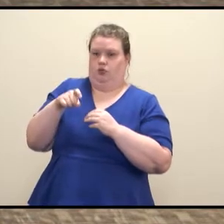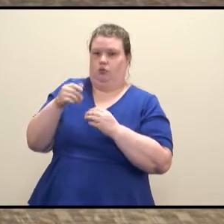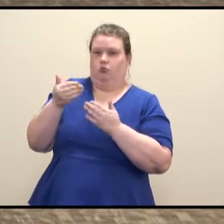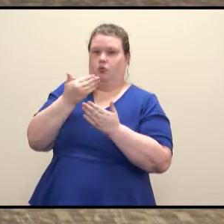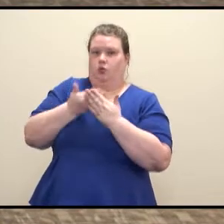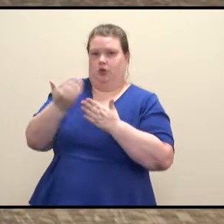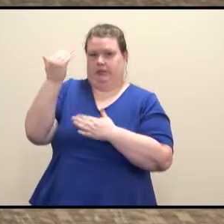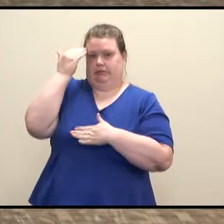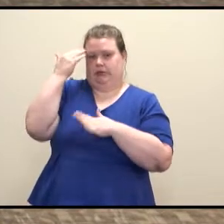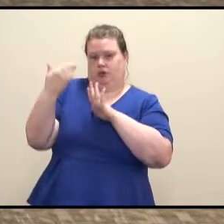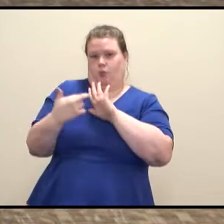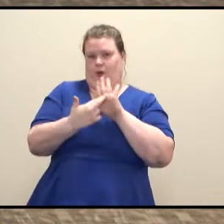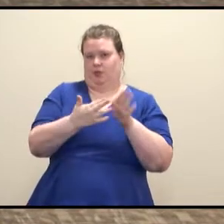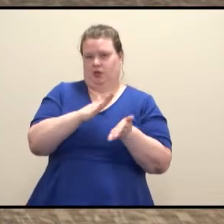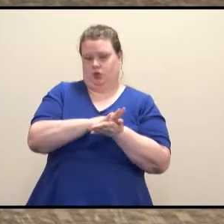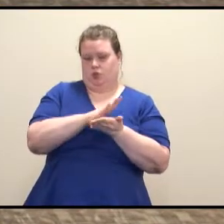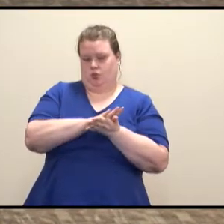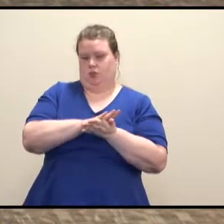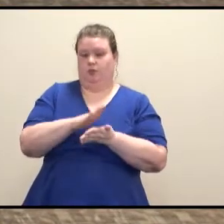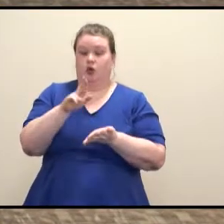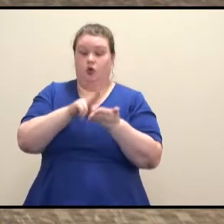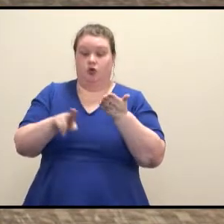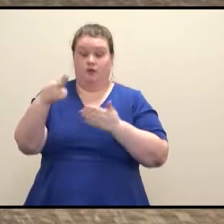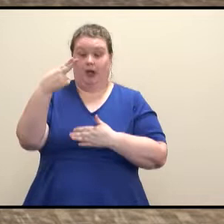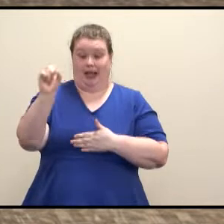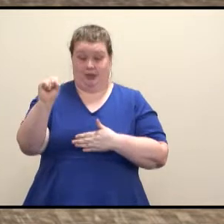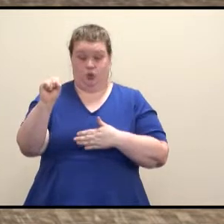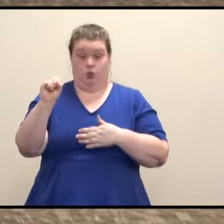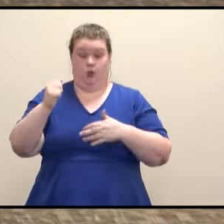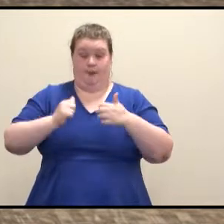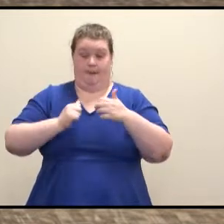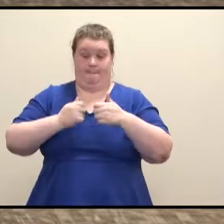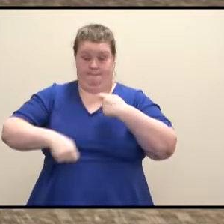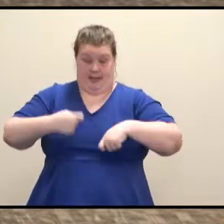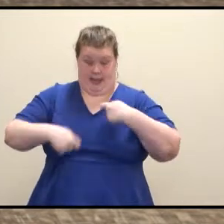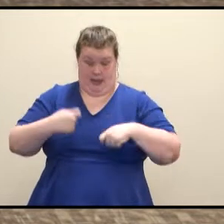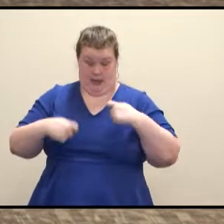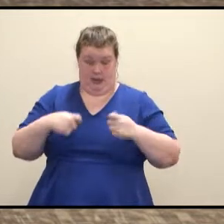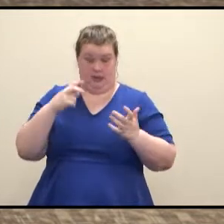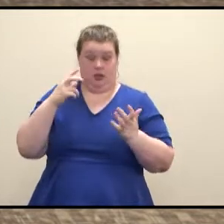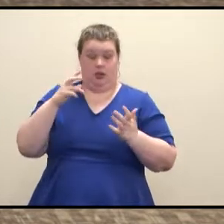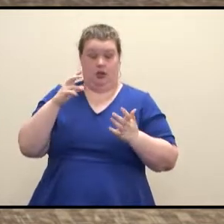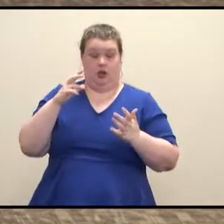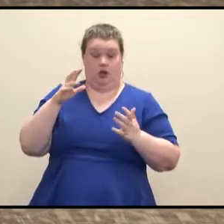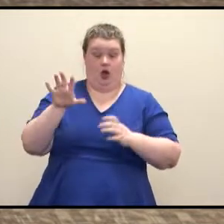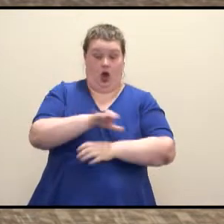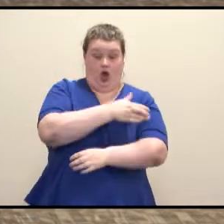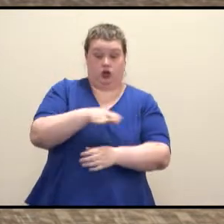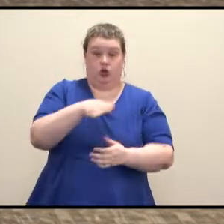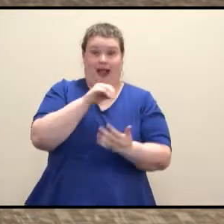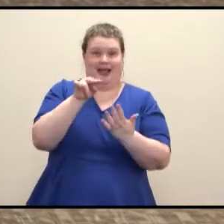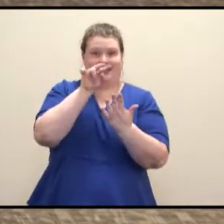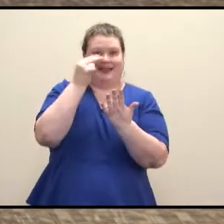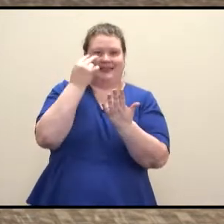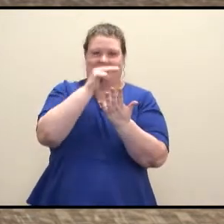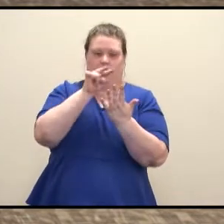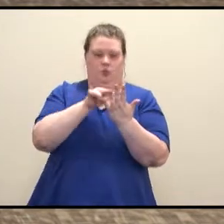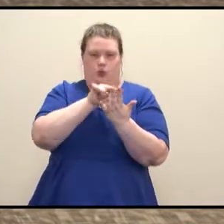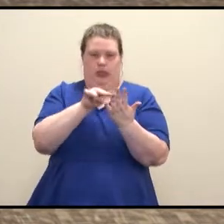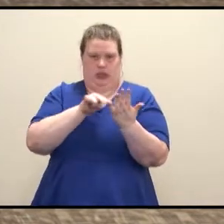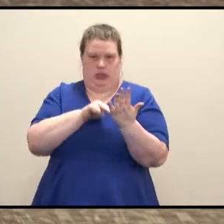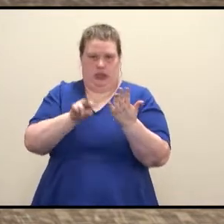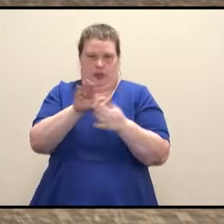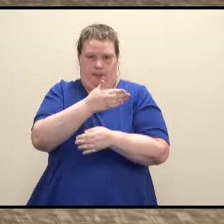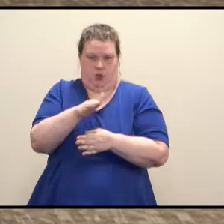The University High School Band participated in the UIL concert at sight reading competition on April 21st and 20th.